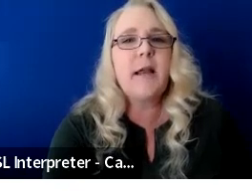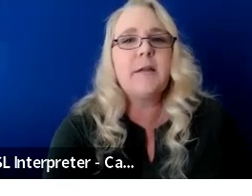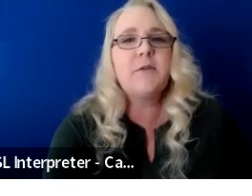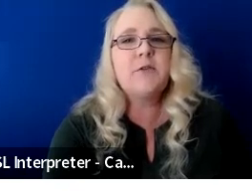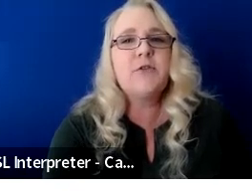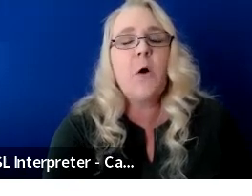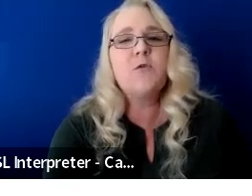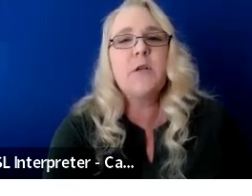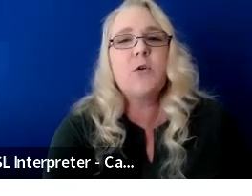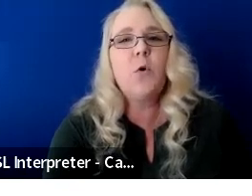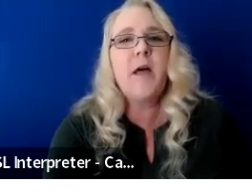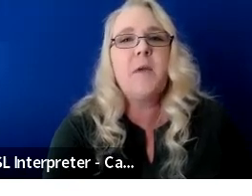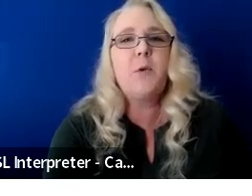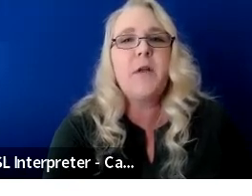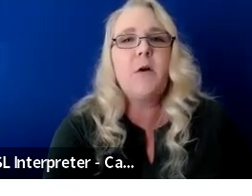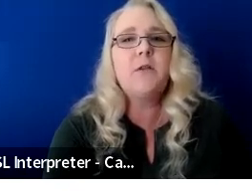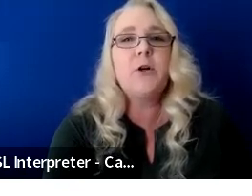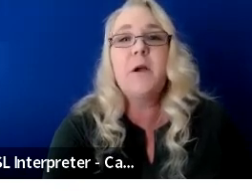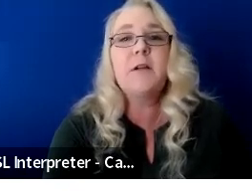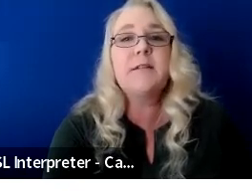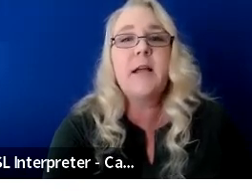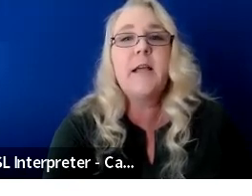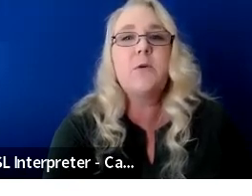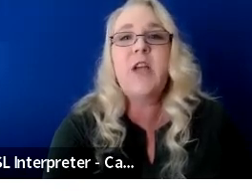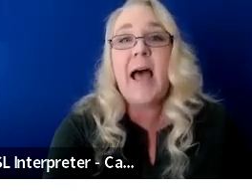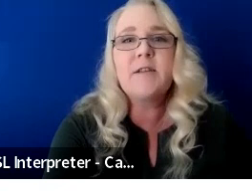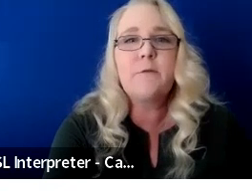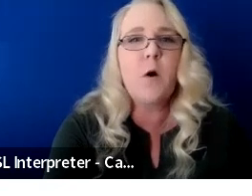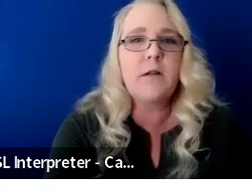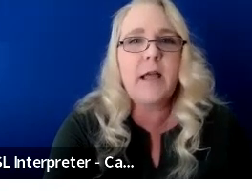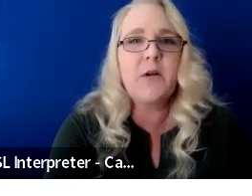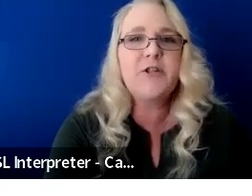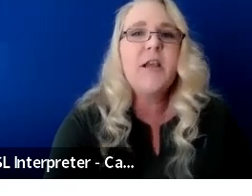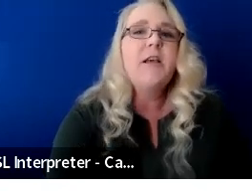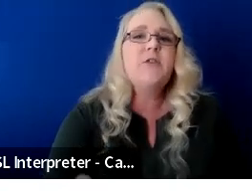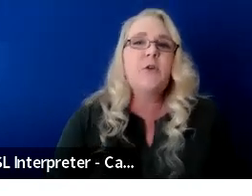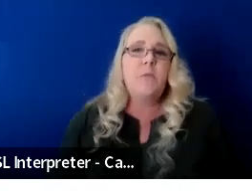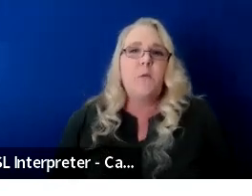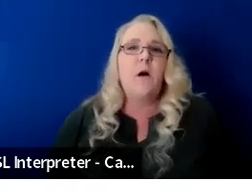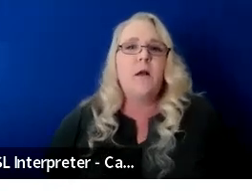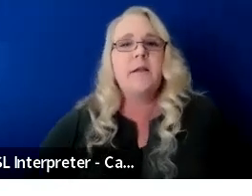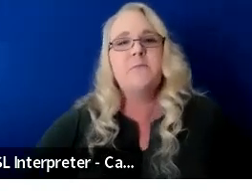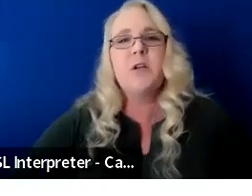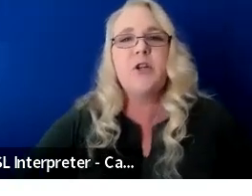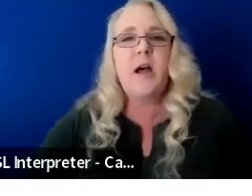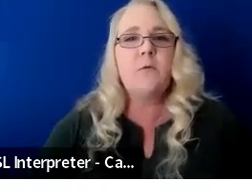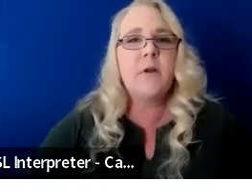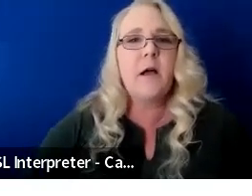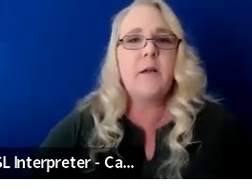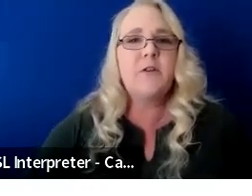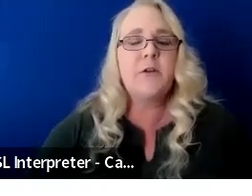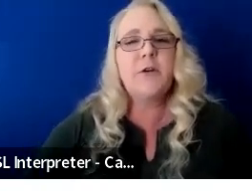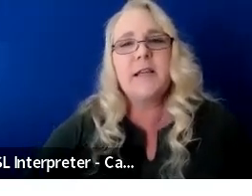educational setting. So it's really cool that people now can learn American Sign Language as a foreign language. So you may want to reach